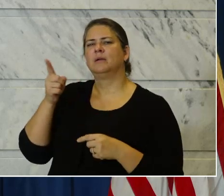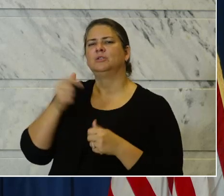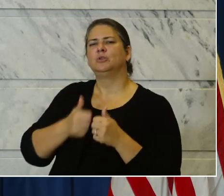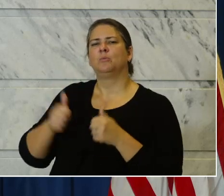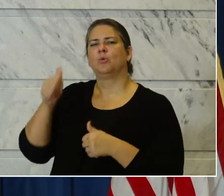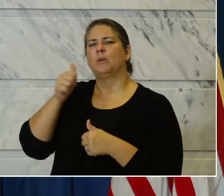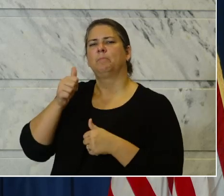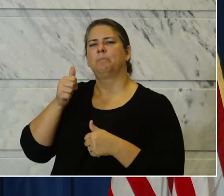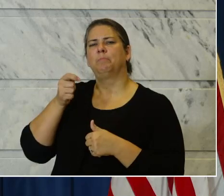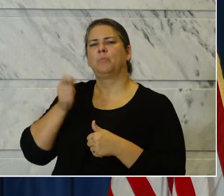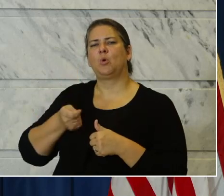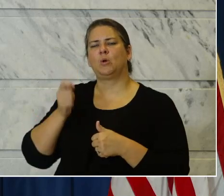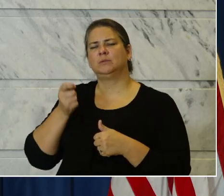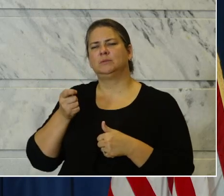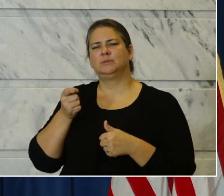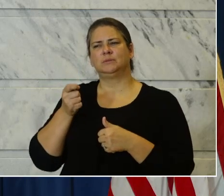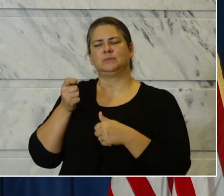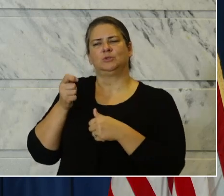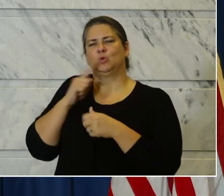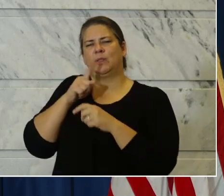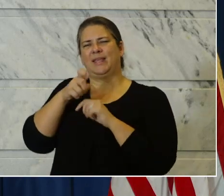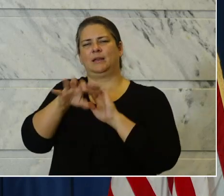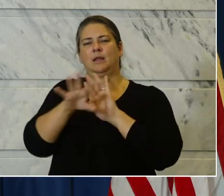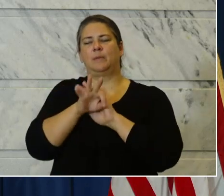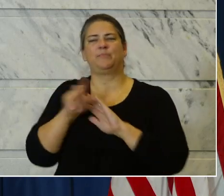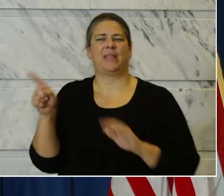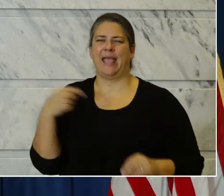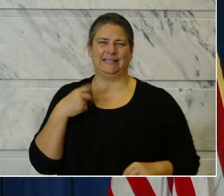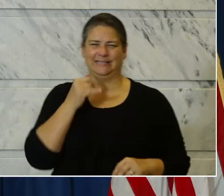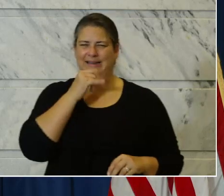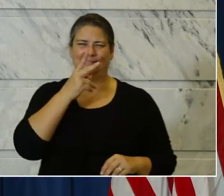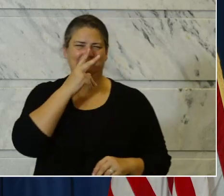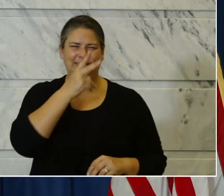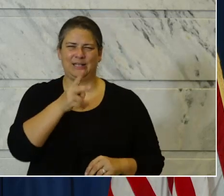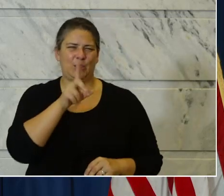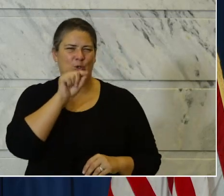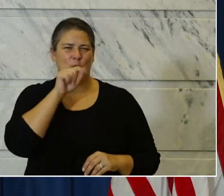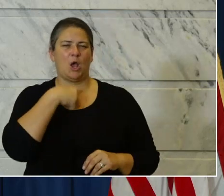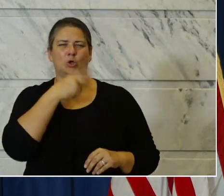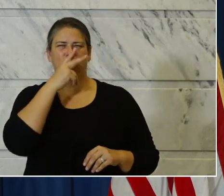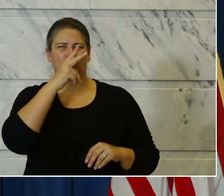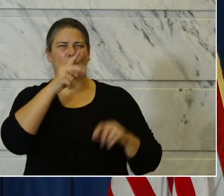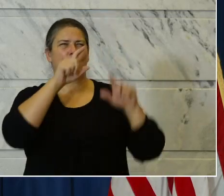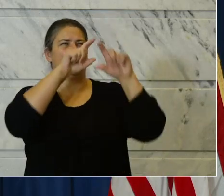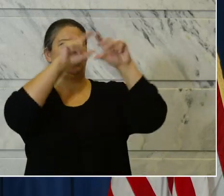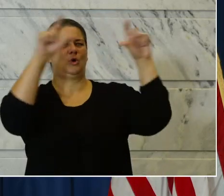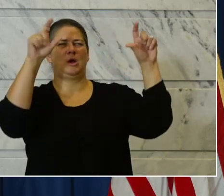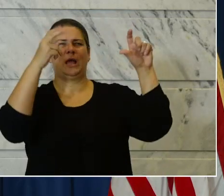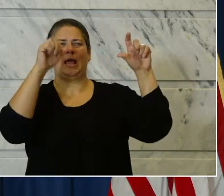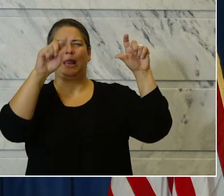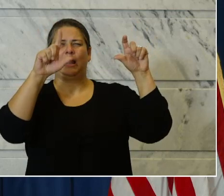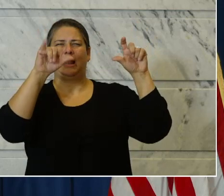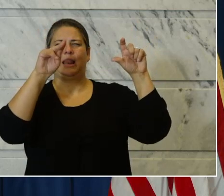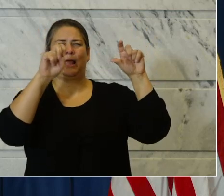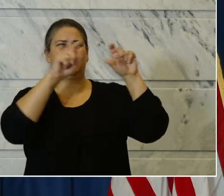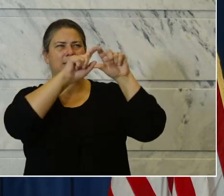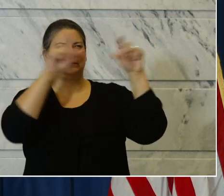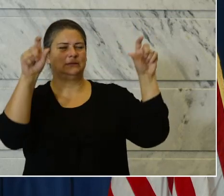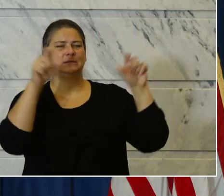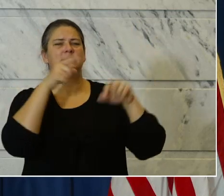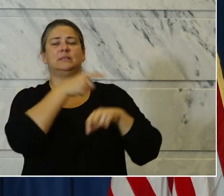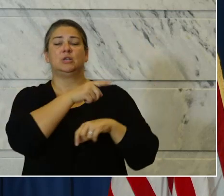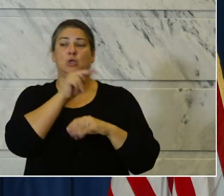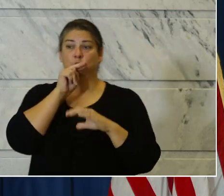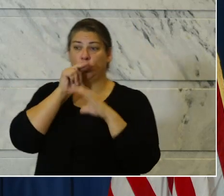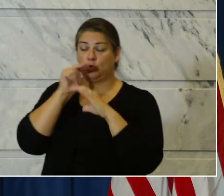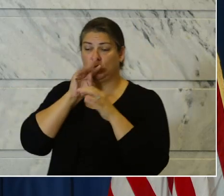that? Earlier today, and I didn't see the tweet, I just saw a headline on it. Apparently the president called off